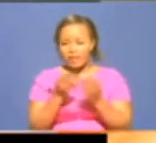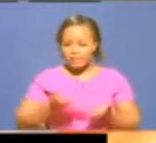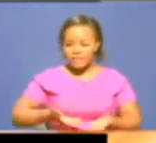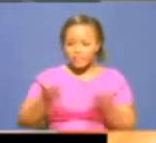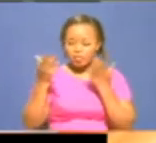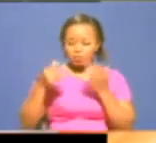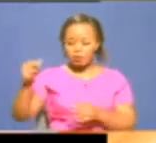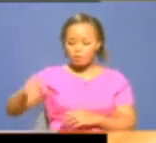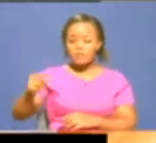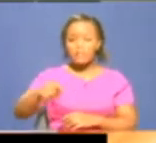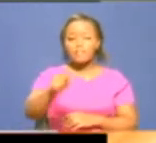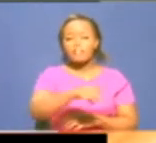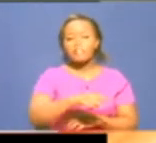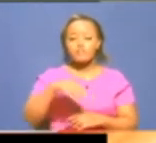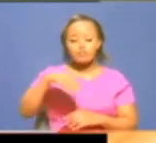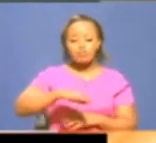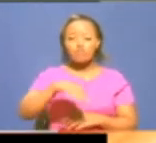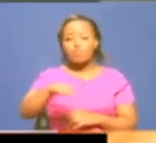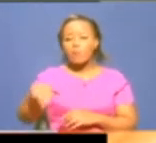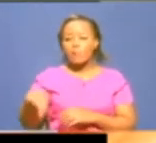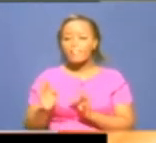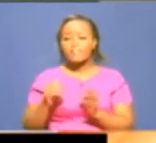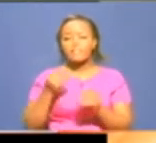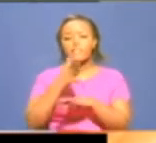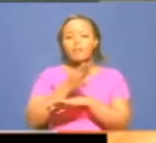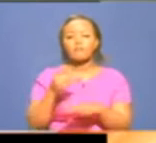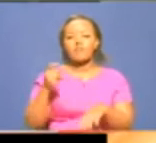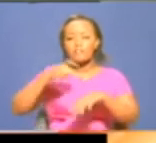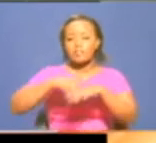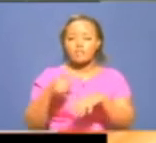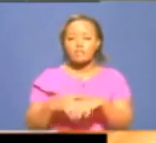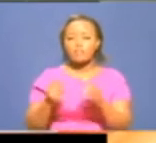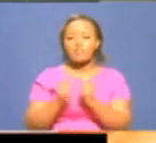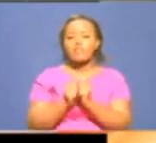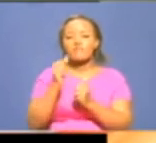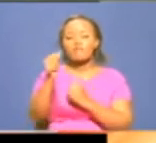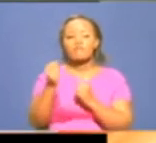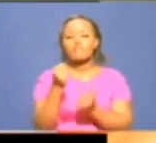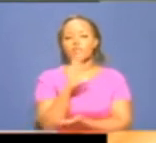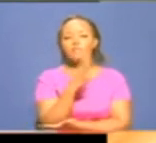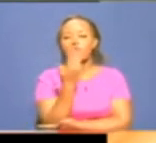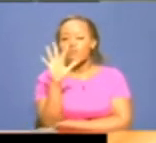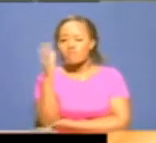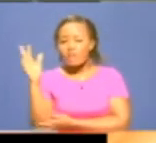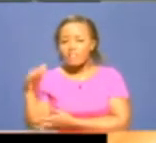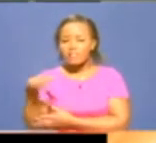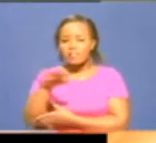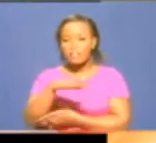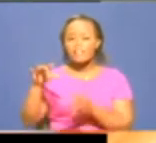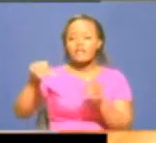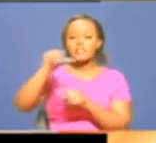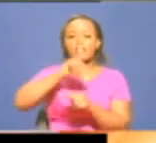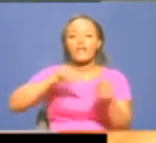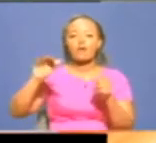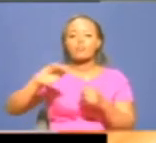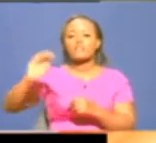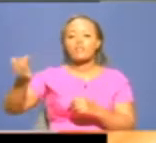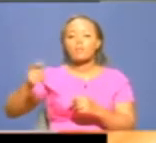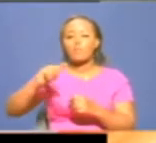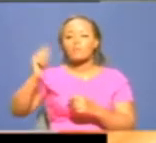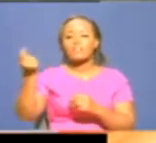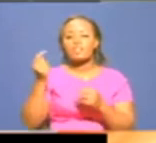sites during tree planting seasons in 15 forest sites around Mount Kenya Forest, Aberdares,